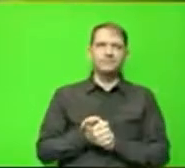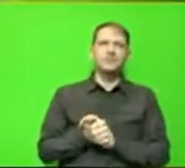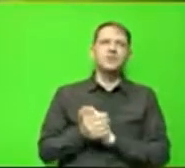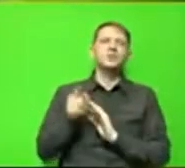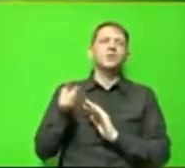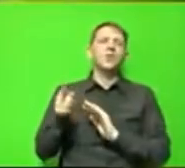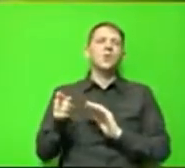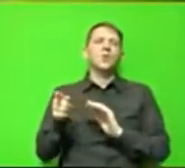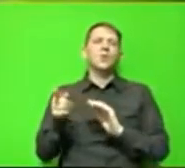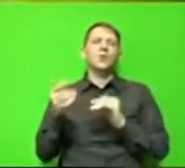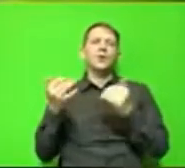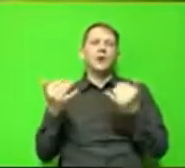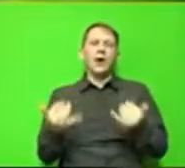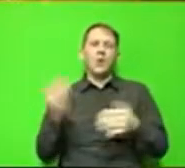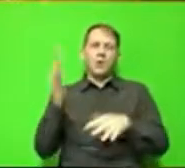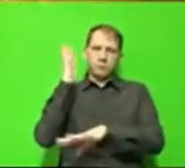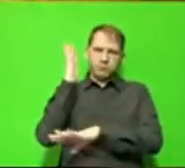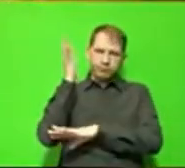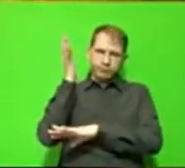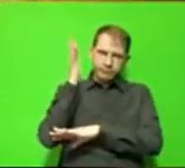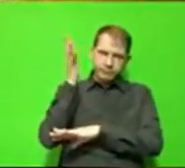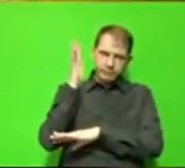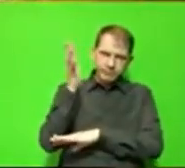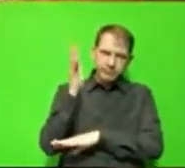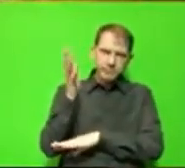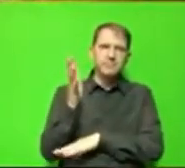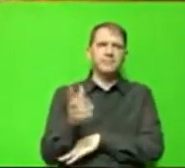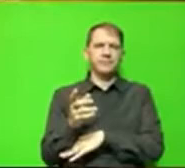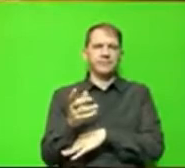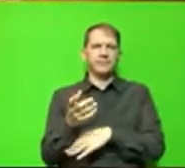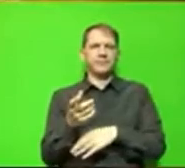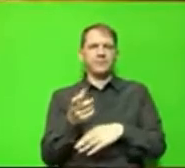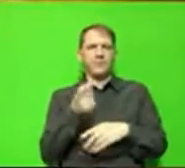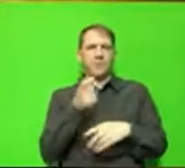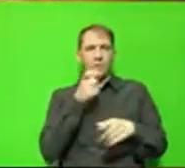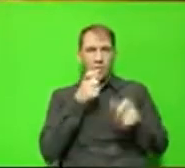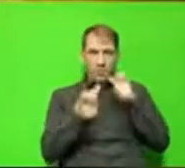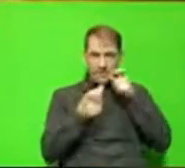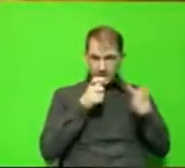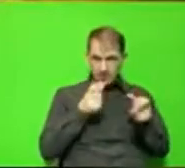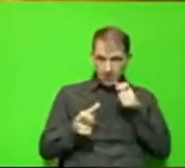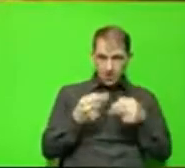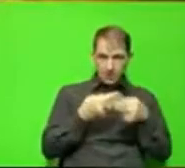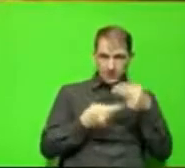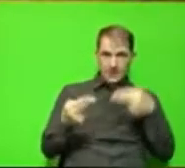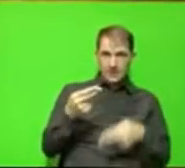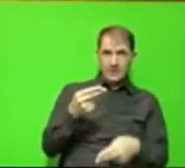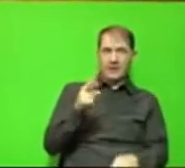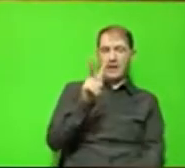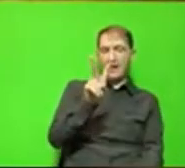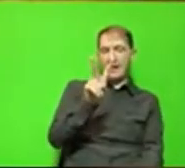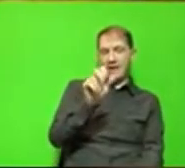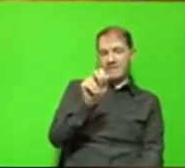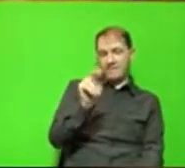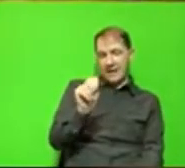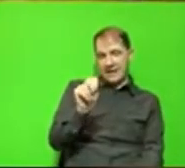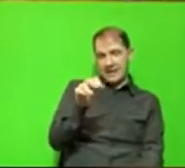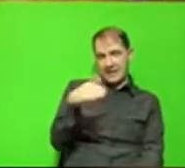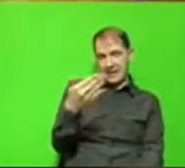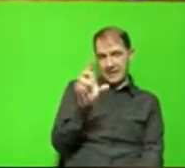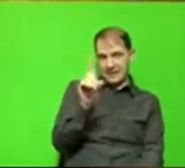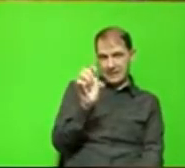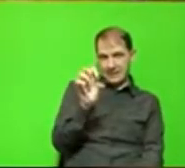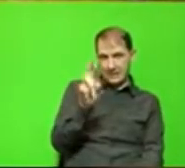Global Solidarity, Equality and Sustainability. And that's Honorable Liezl van der Merwe, the National